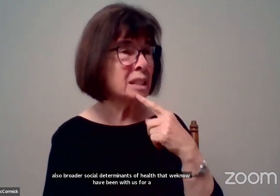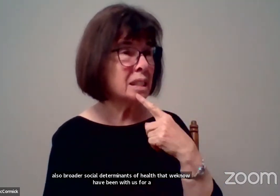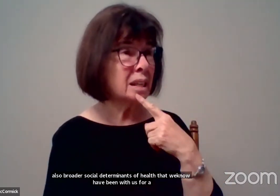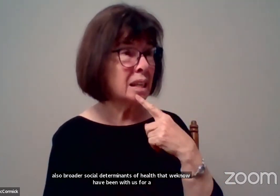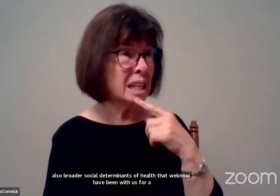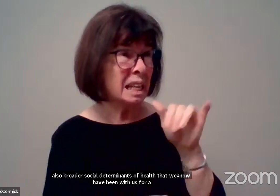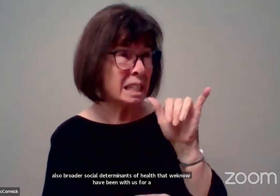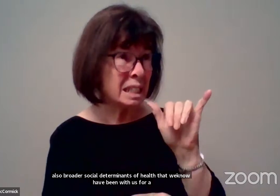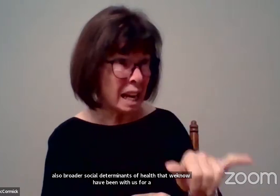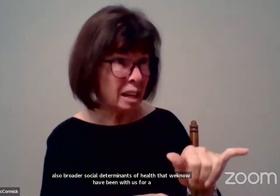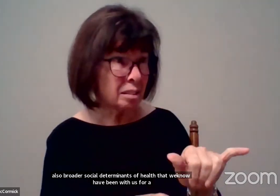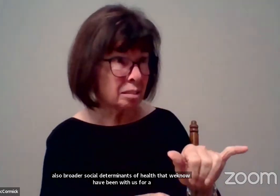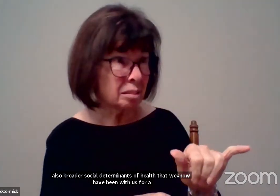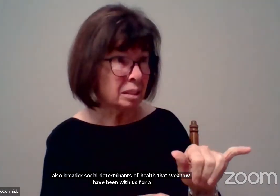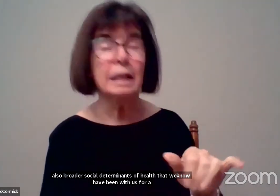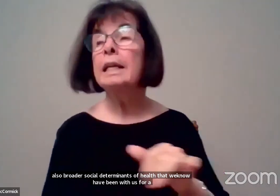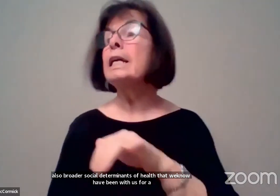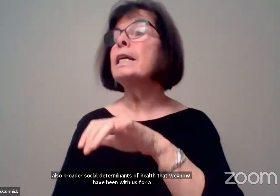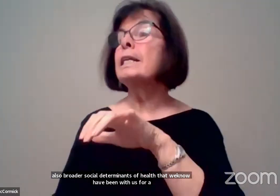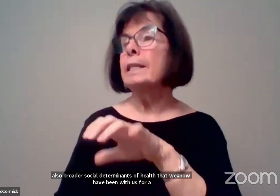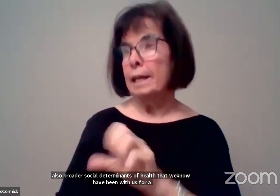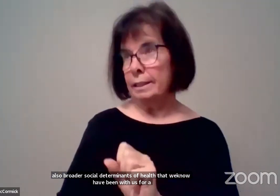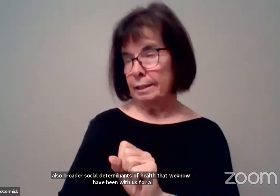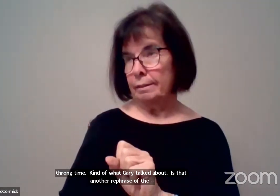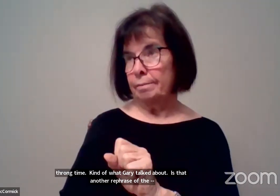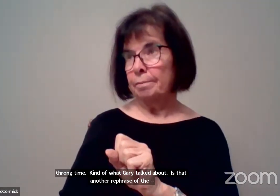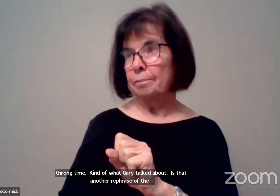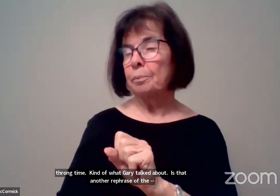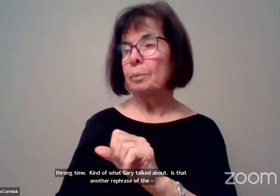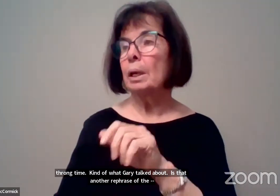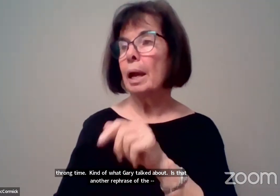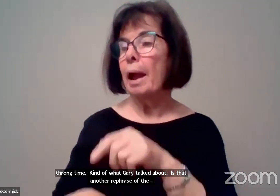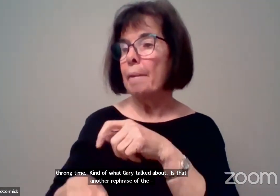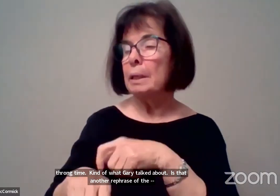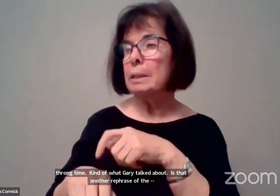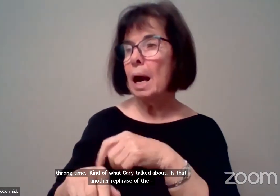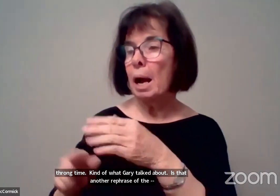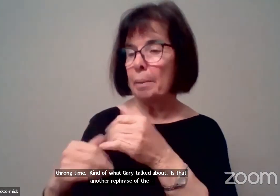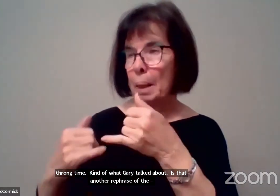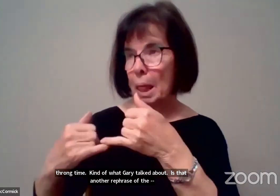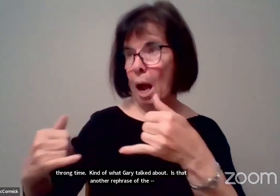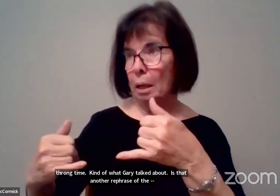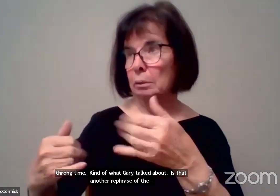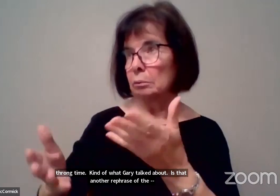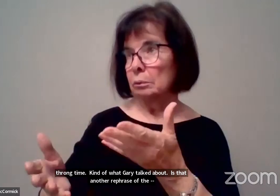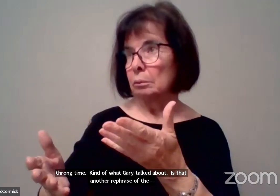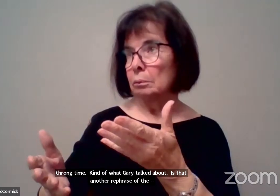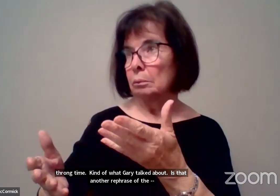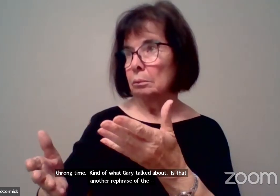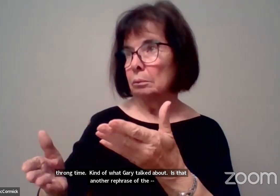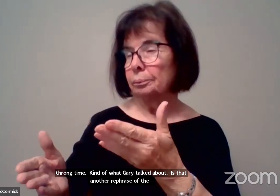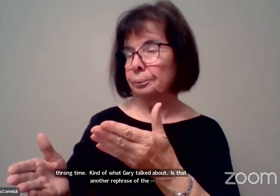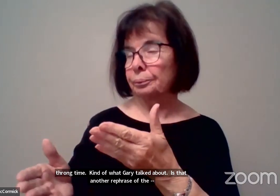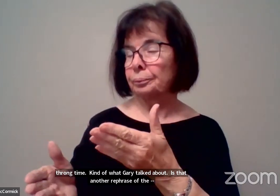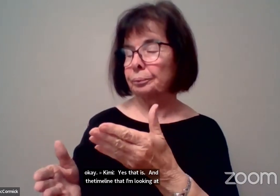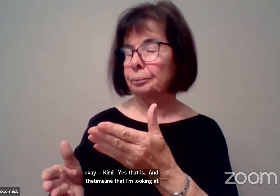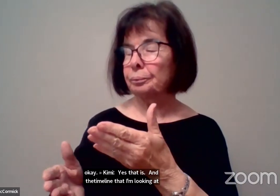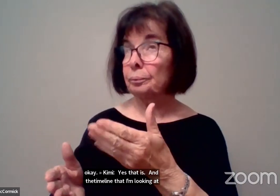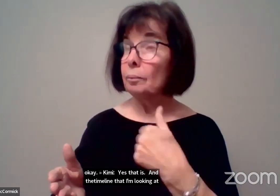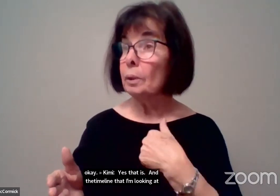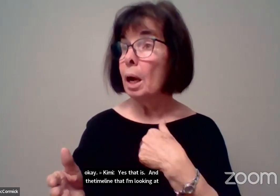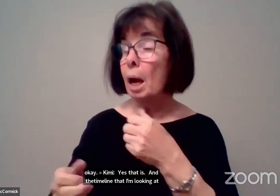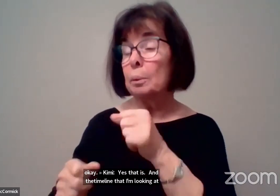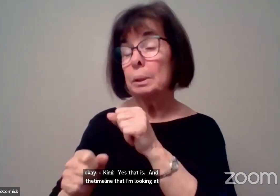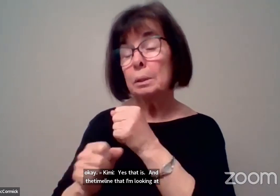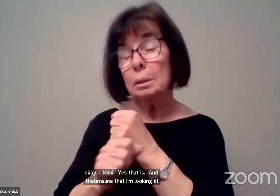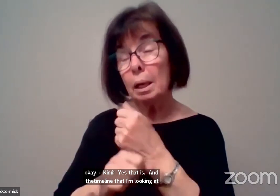of the, okay. Yes, that is. And the timeline that I'm looking at is that, I would love for